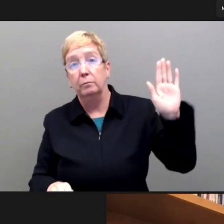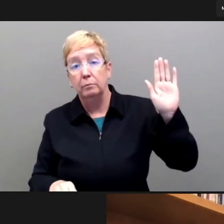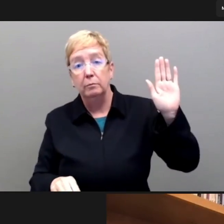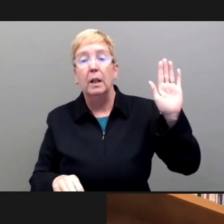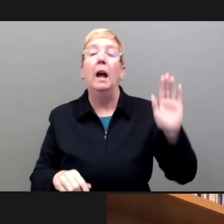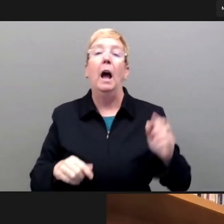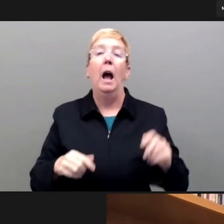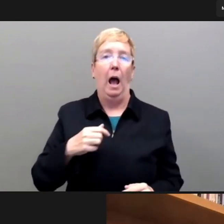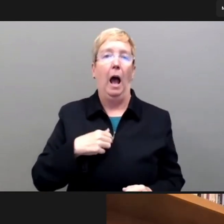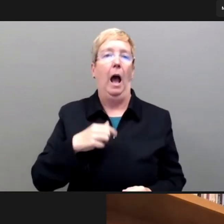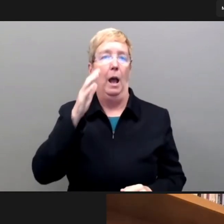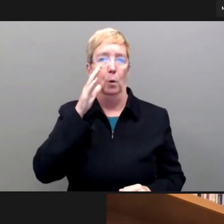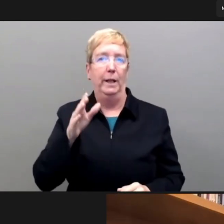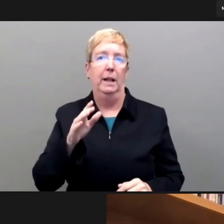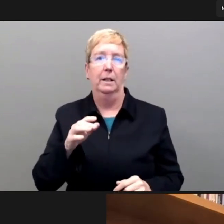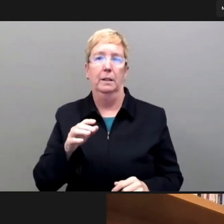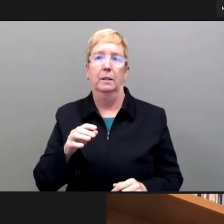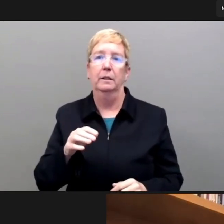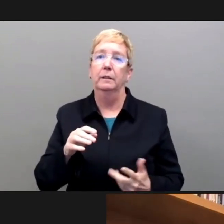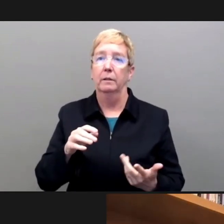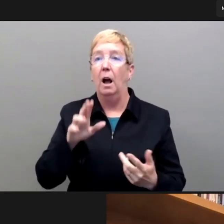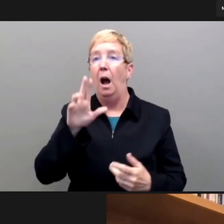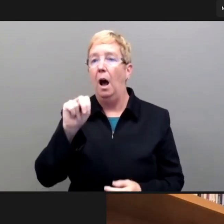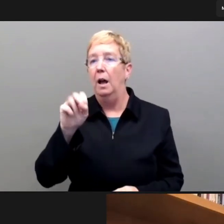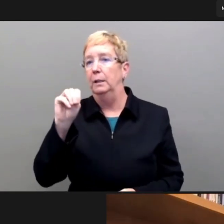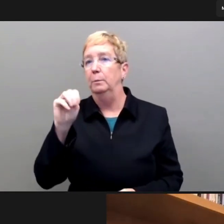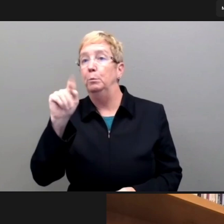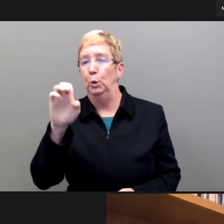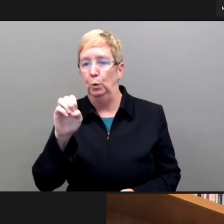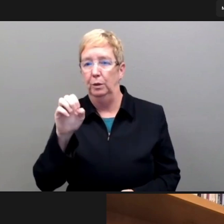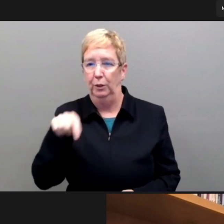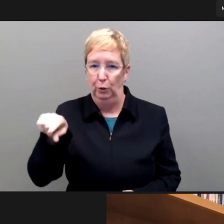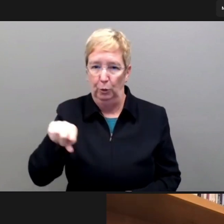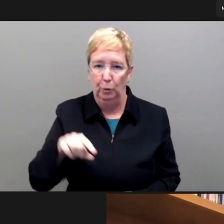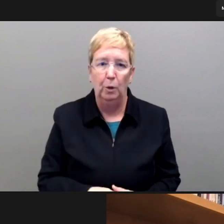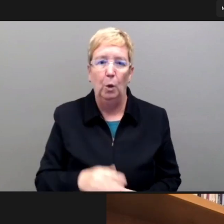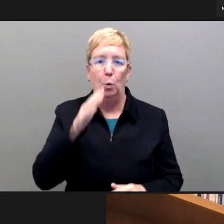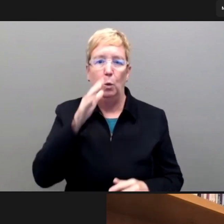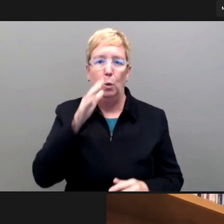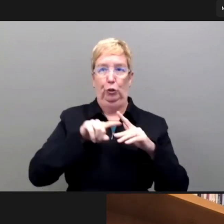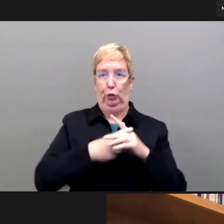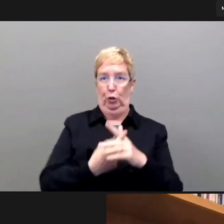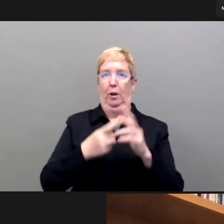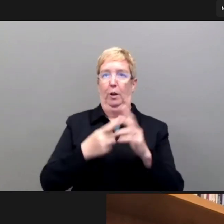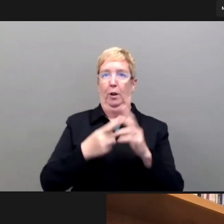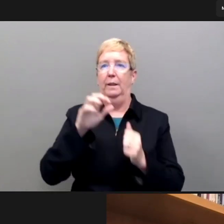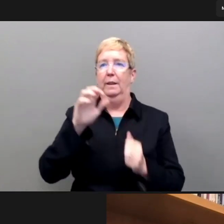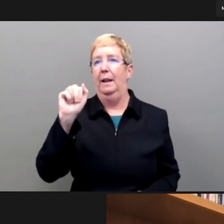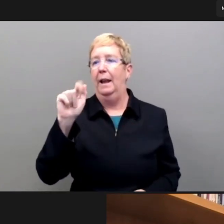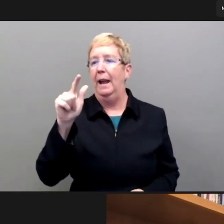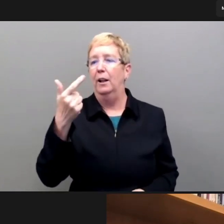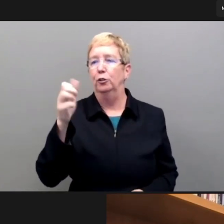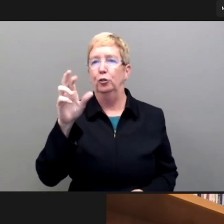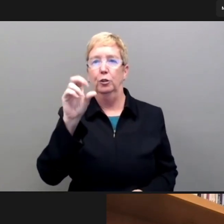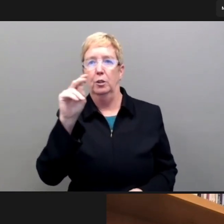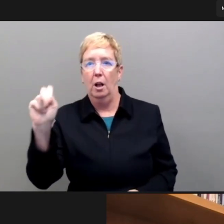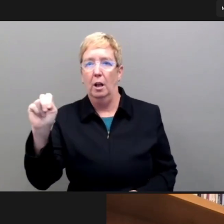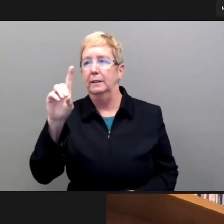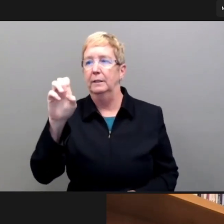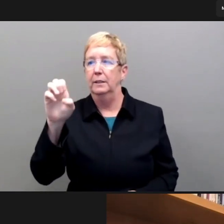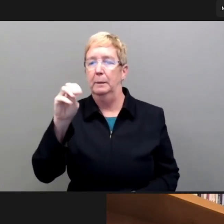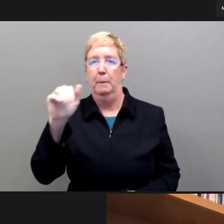will go through and unmute you. We're going to start with Algernon Damasa with the Las Cruces Sun